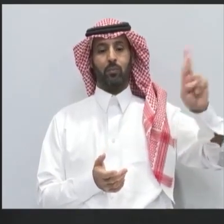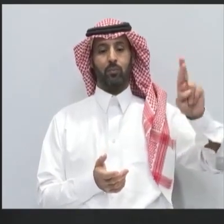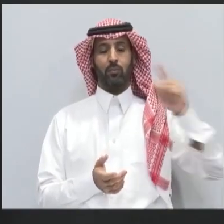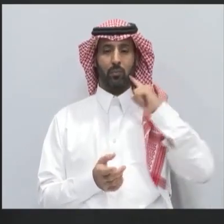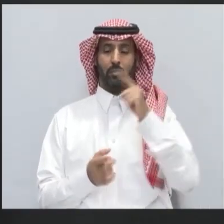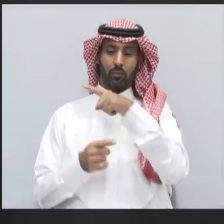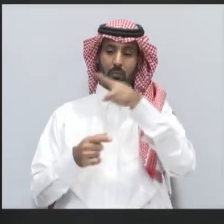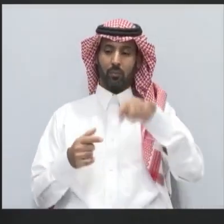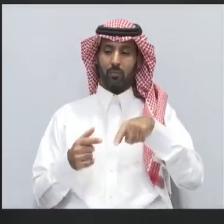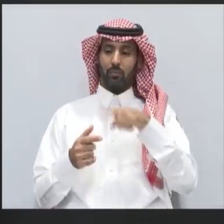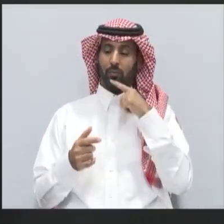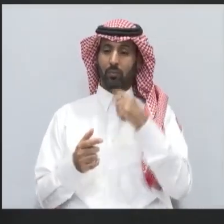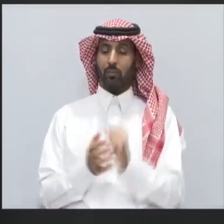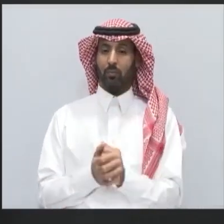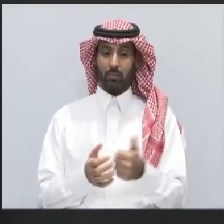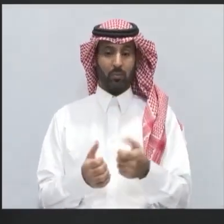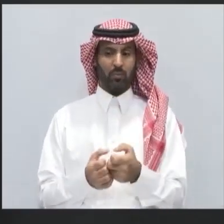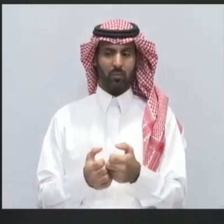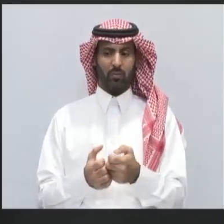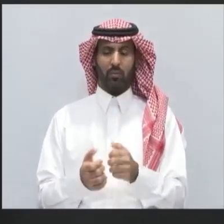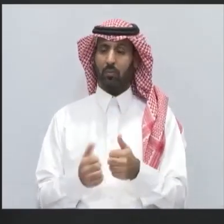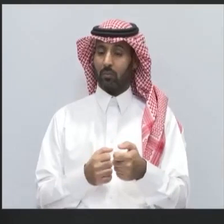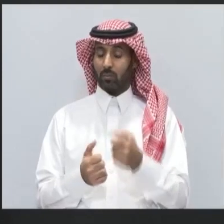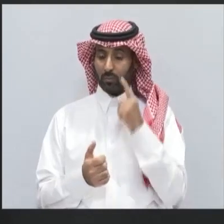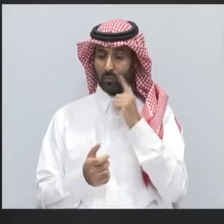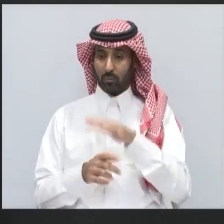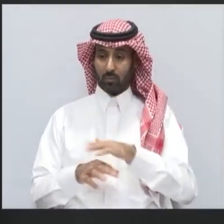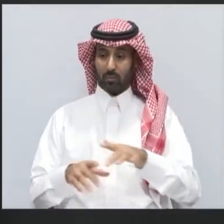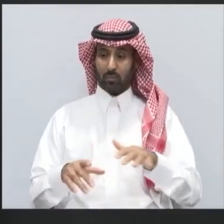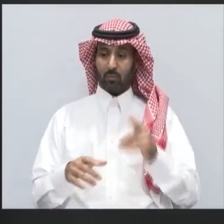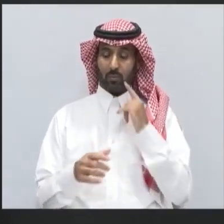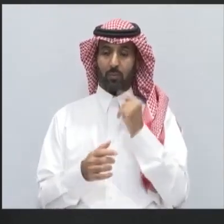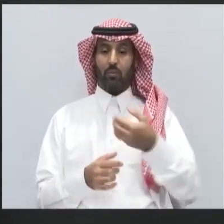C-R-N-R. Just like the word control. The word control on your keyboard, it's